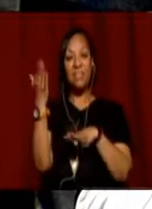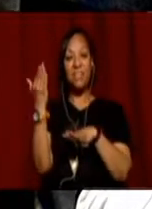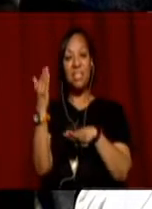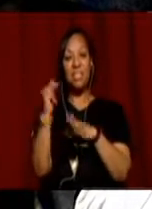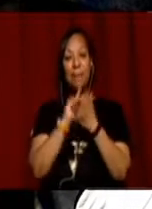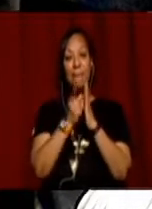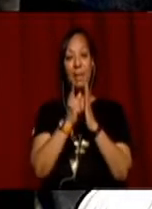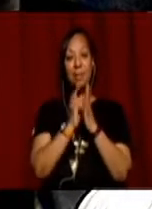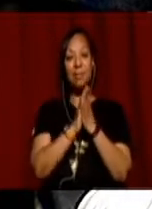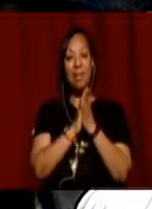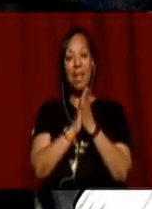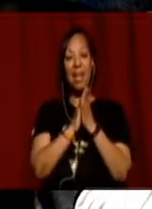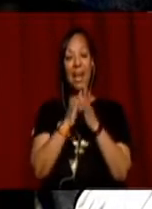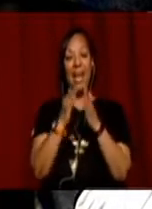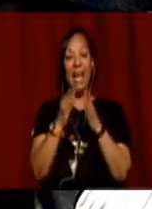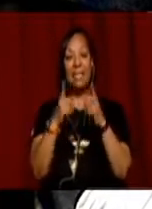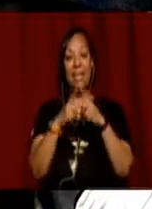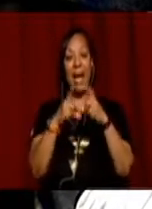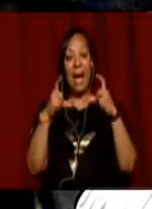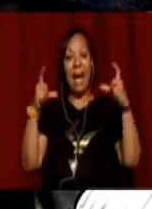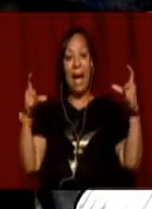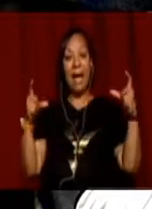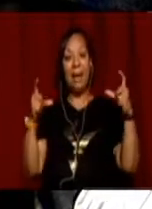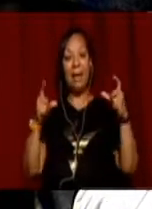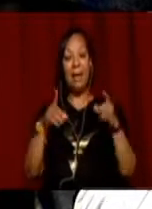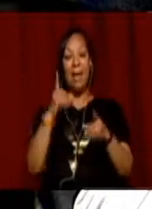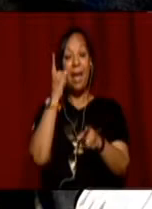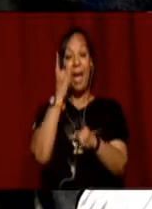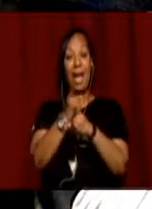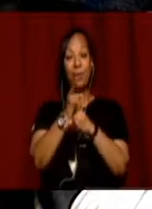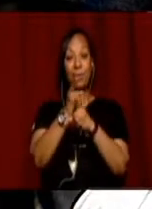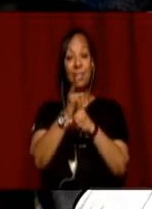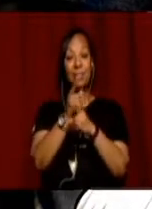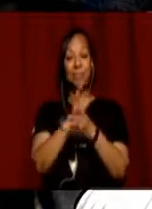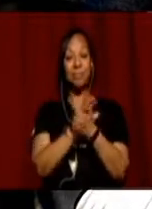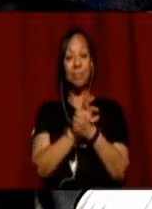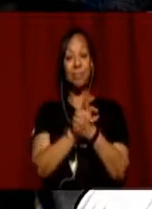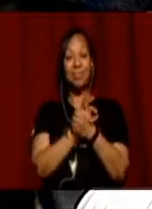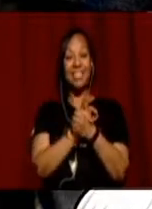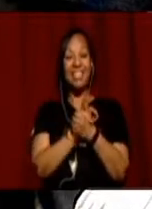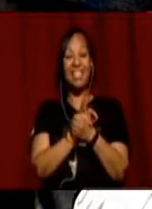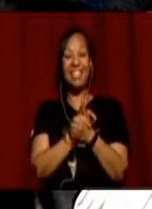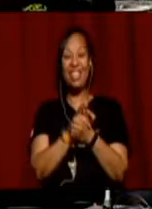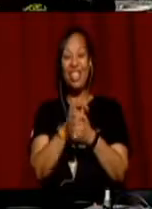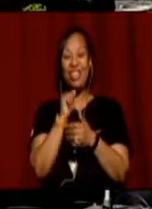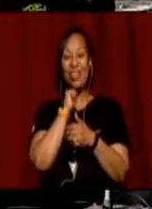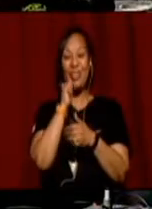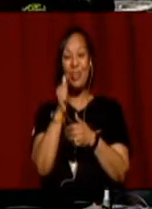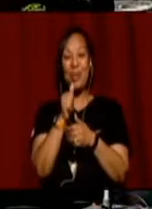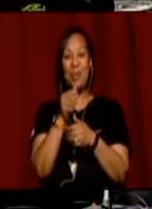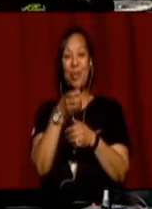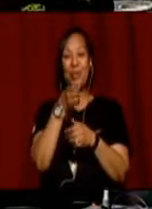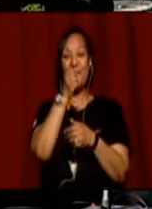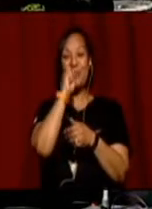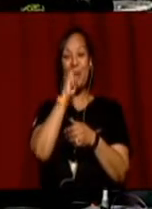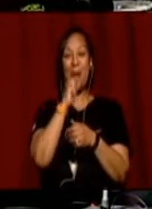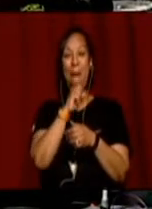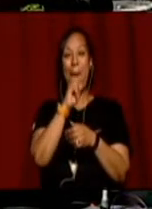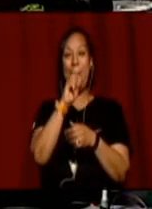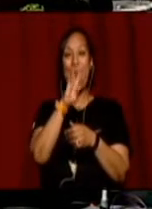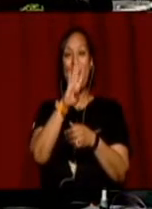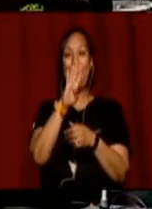has a very high accuracy rate. You don't drink bleach, right? I don't touch